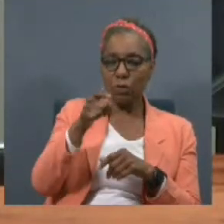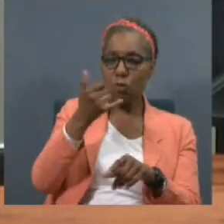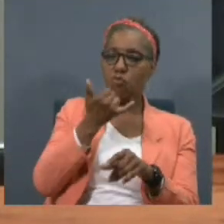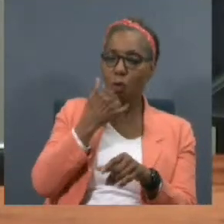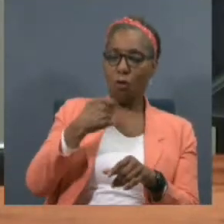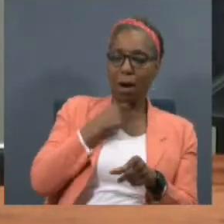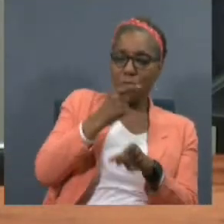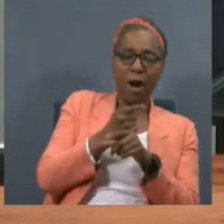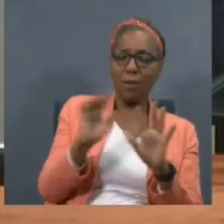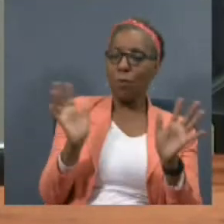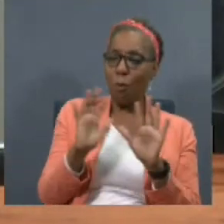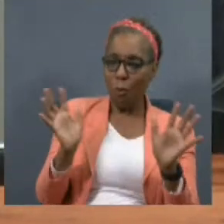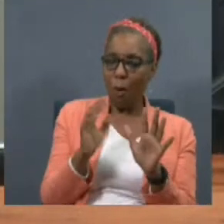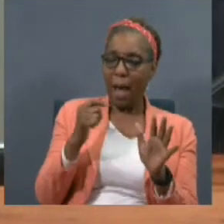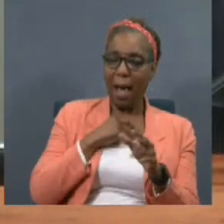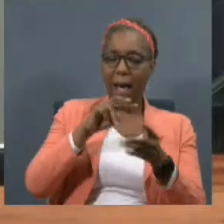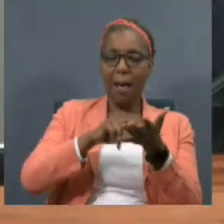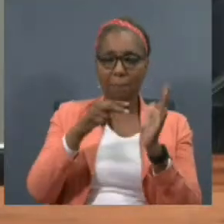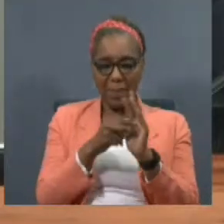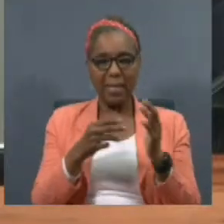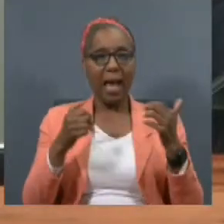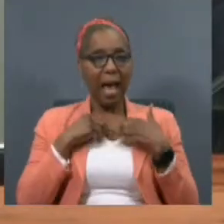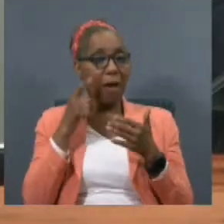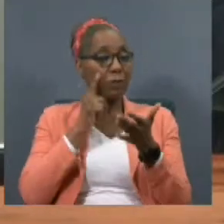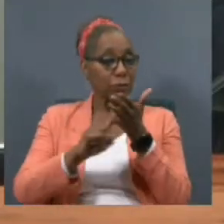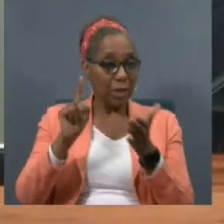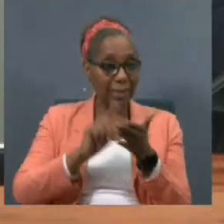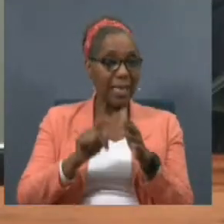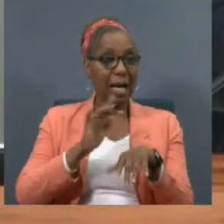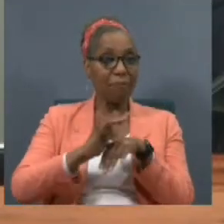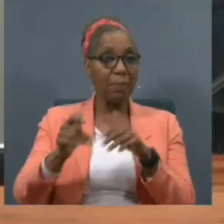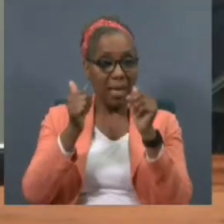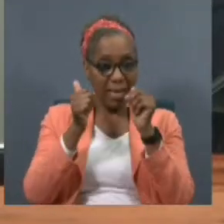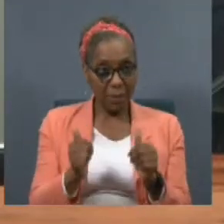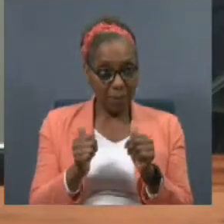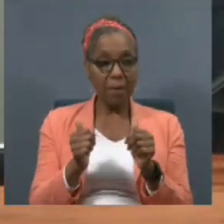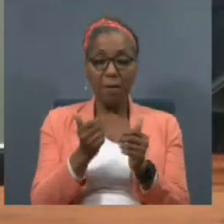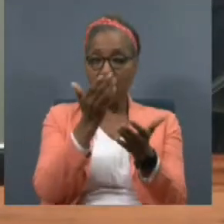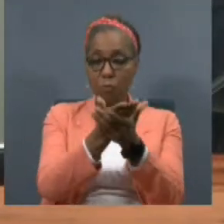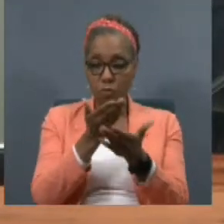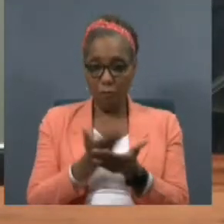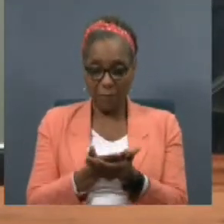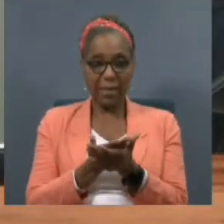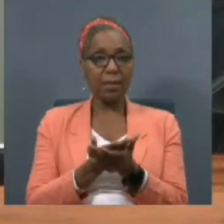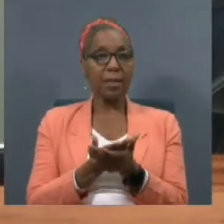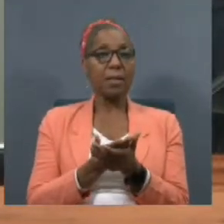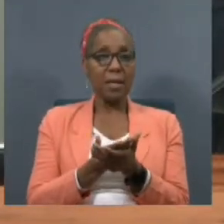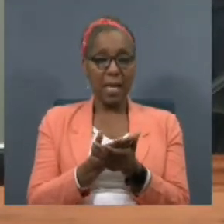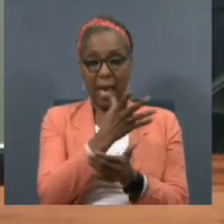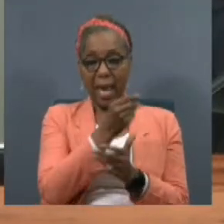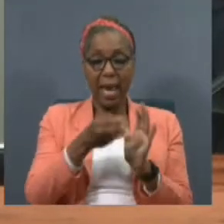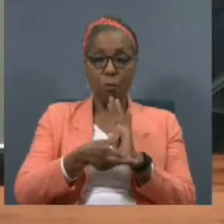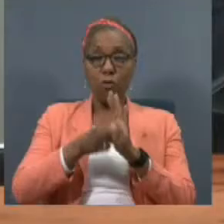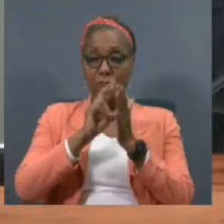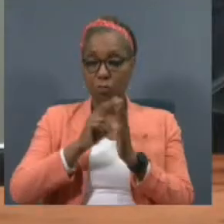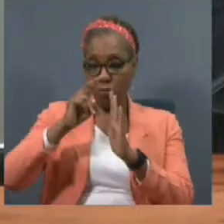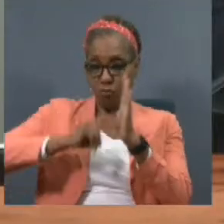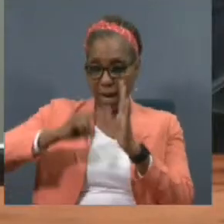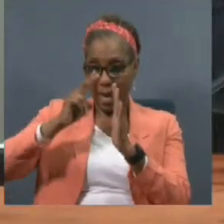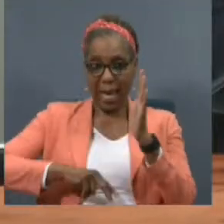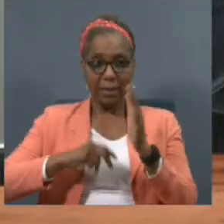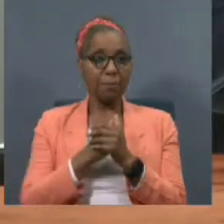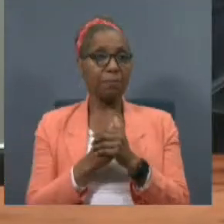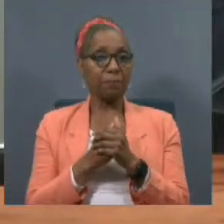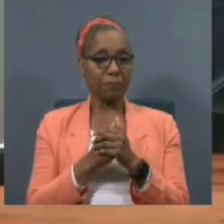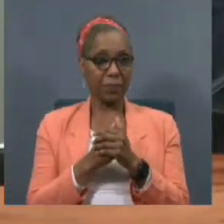right. What I'm saying is that there are studies out there that can be identified and proven and reviewed